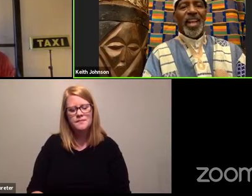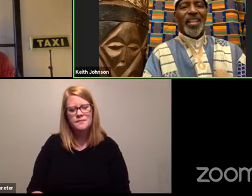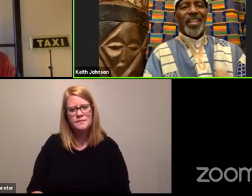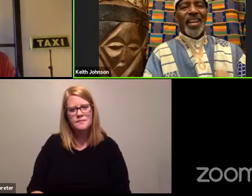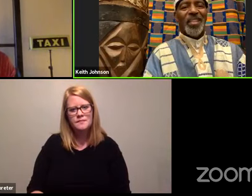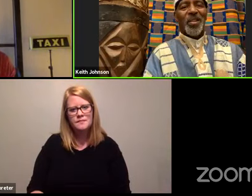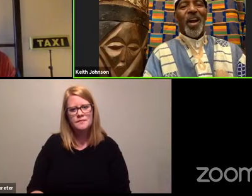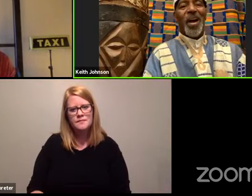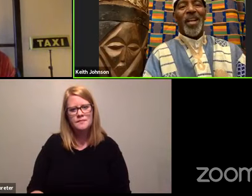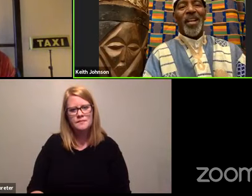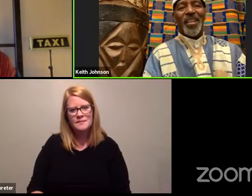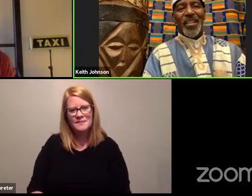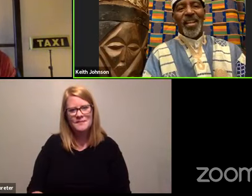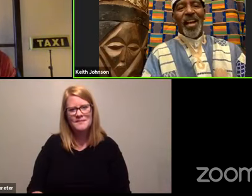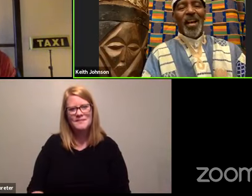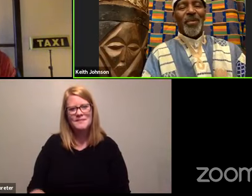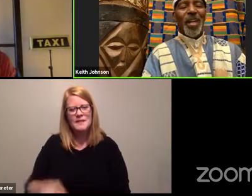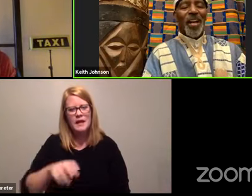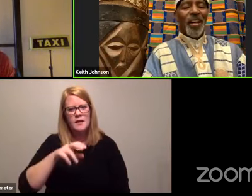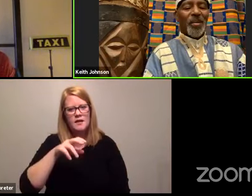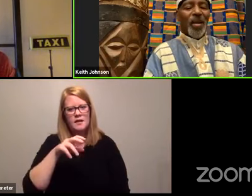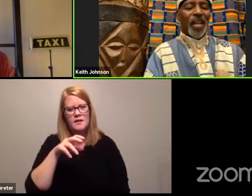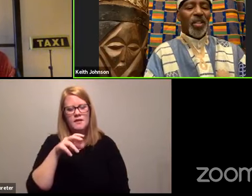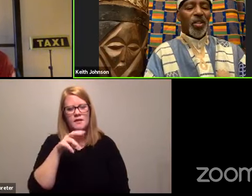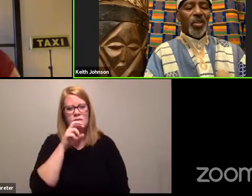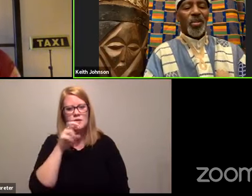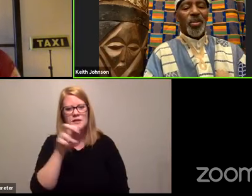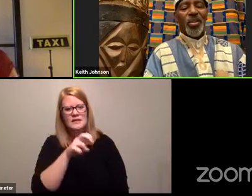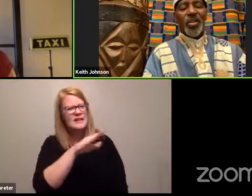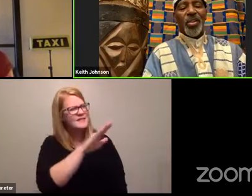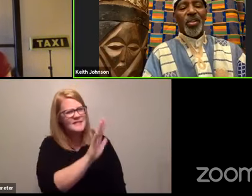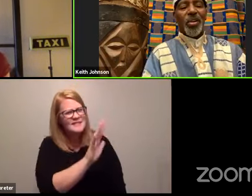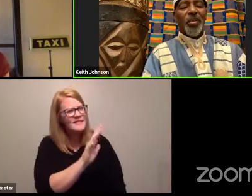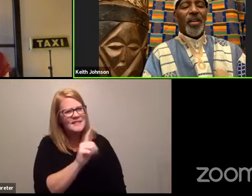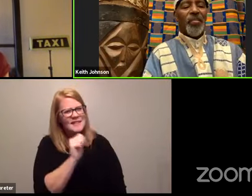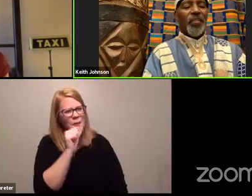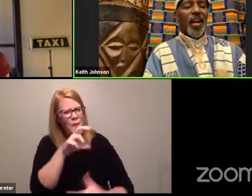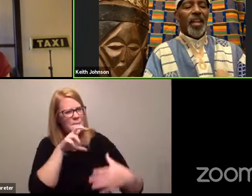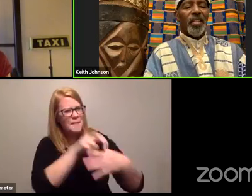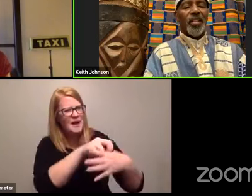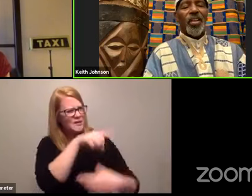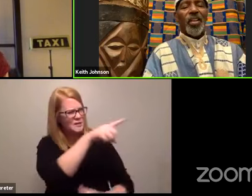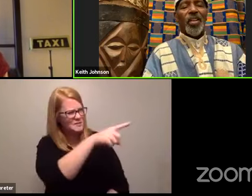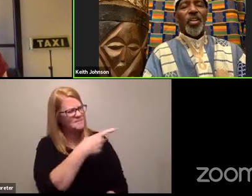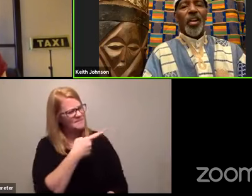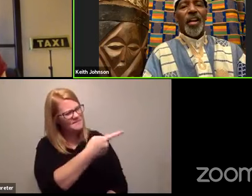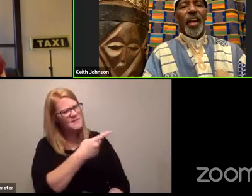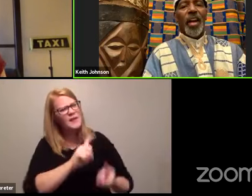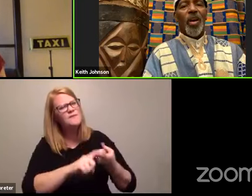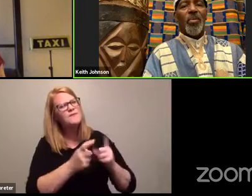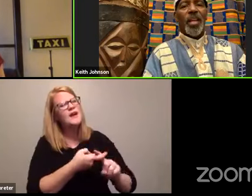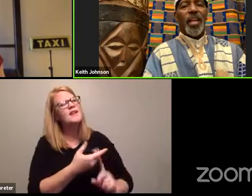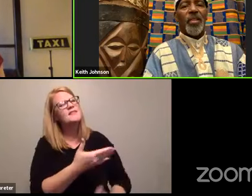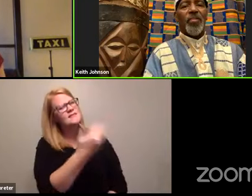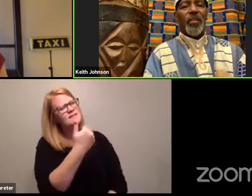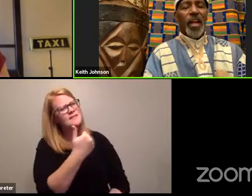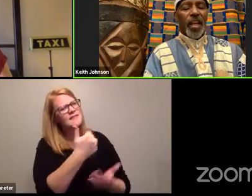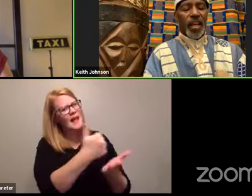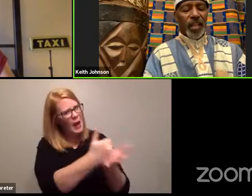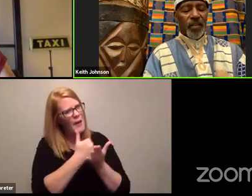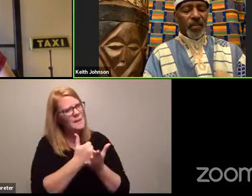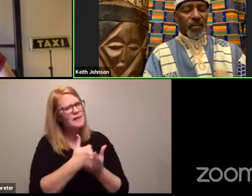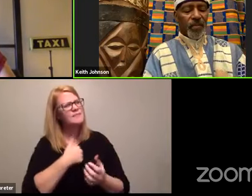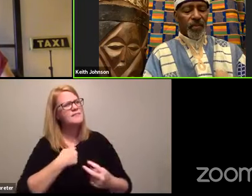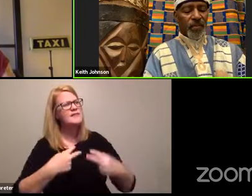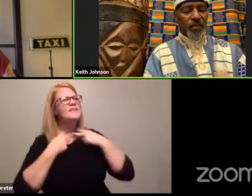the snake says to Amma, I'm not gonna bite you. You're my friend. You're gonna help me get